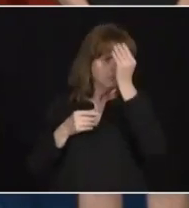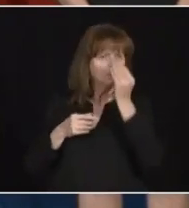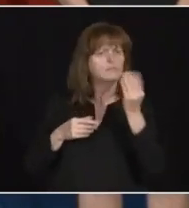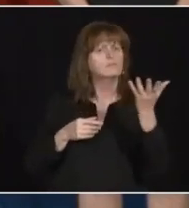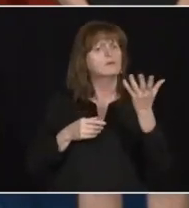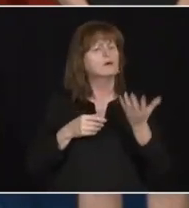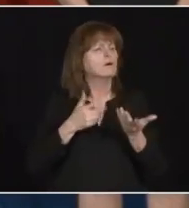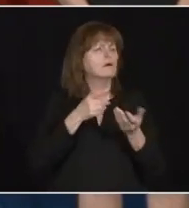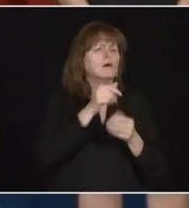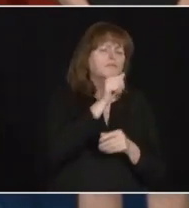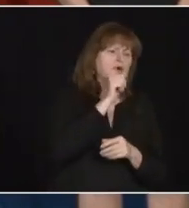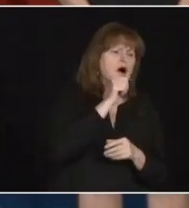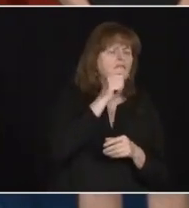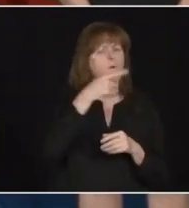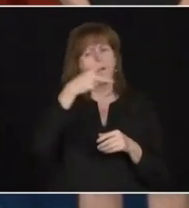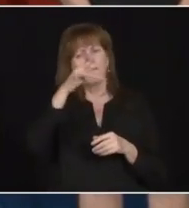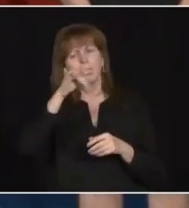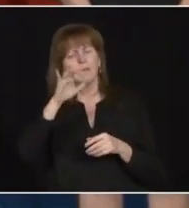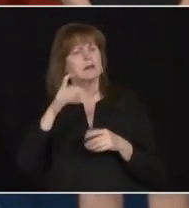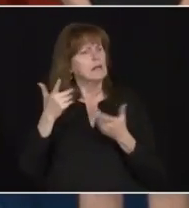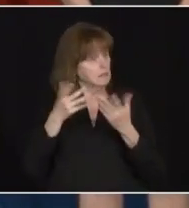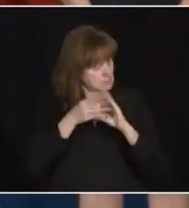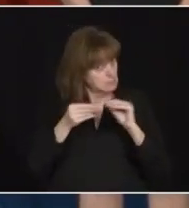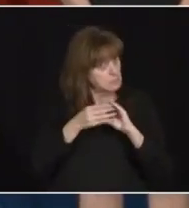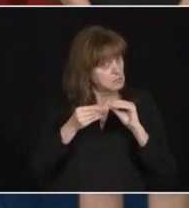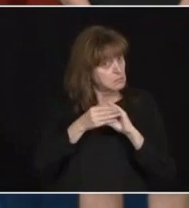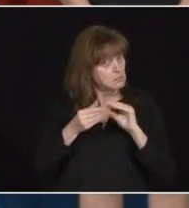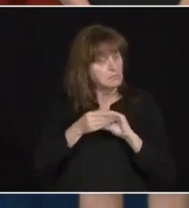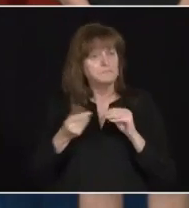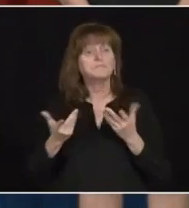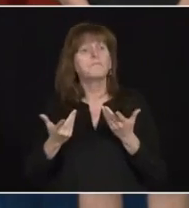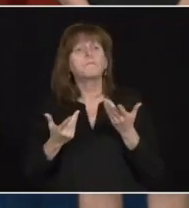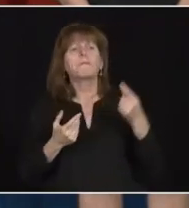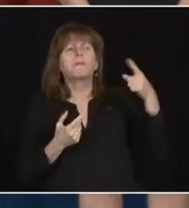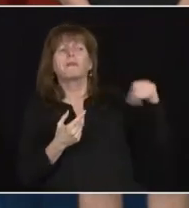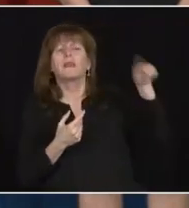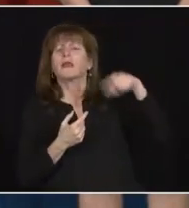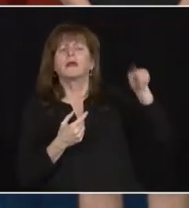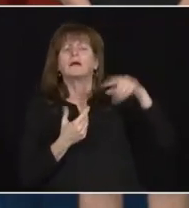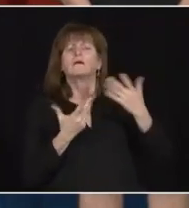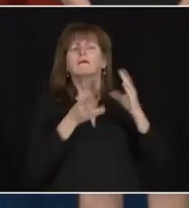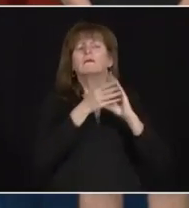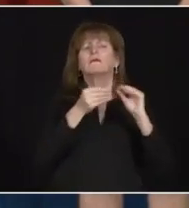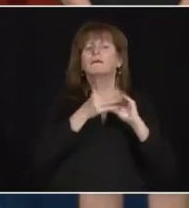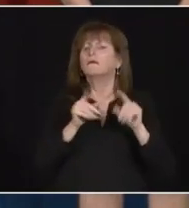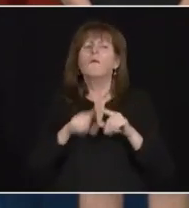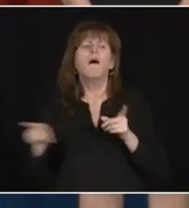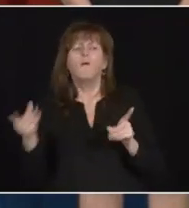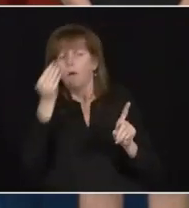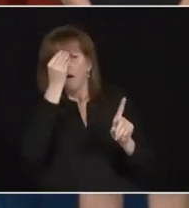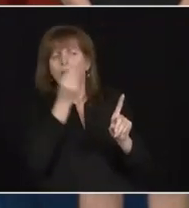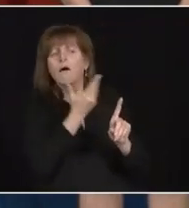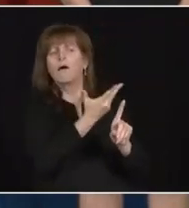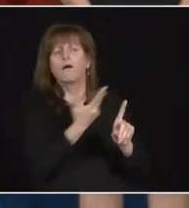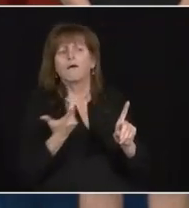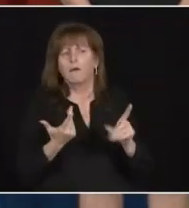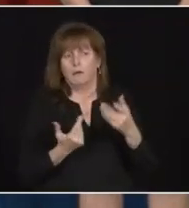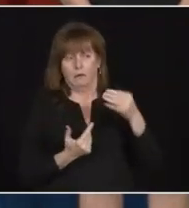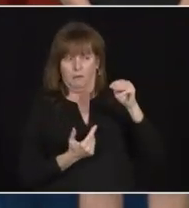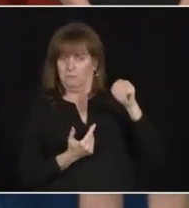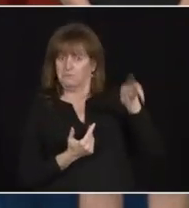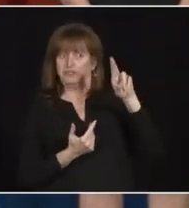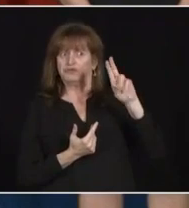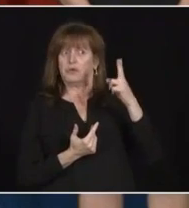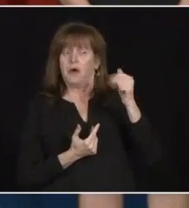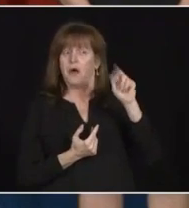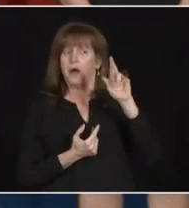this pandemic and going forward? What are they telling you, and what are you telling them, Mr. Harris in particular? Well, I had, I think, one call